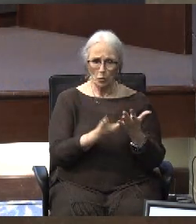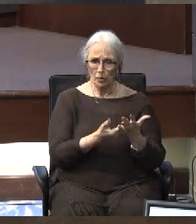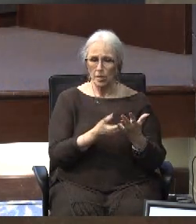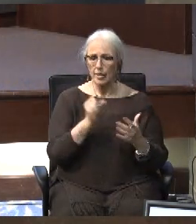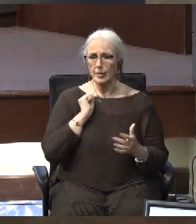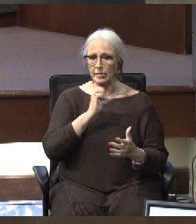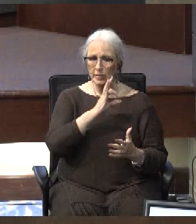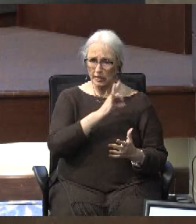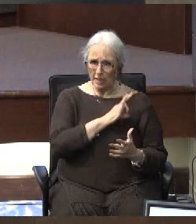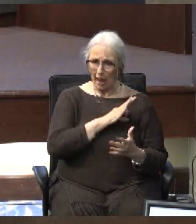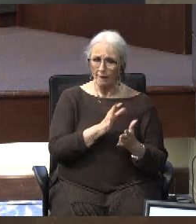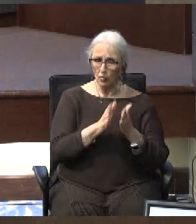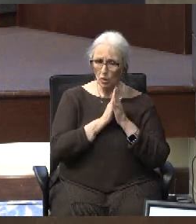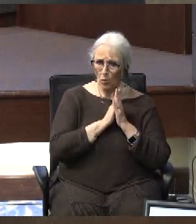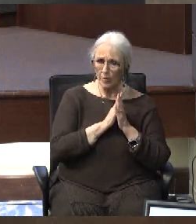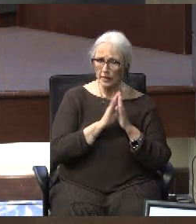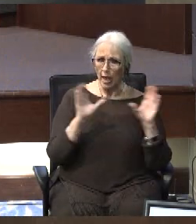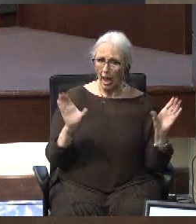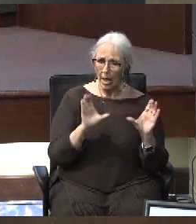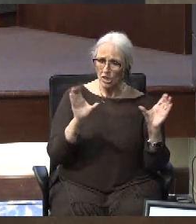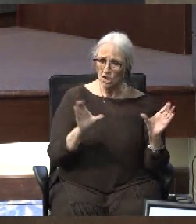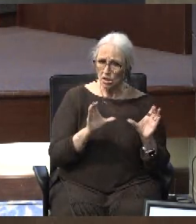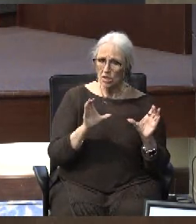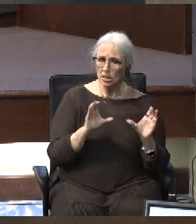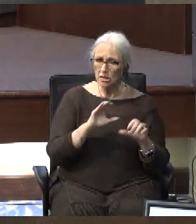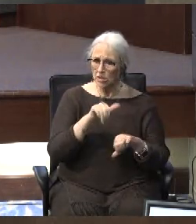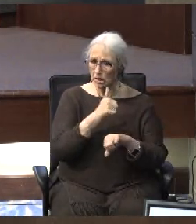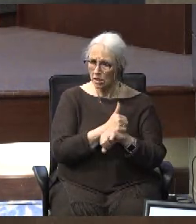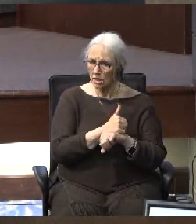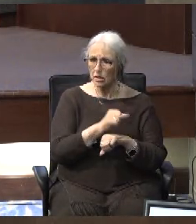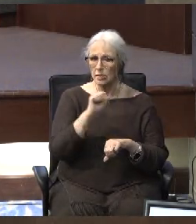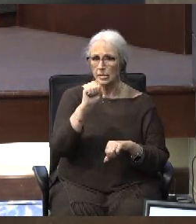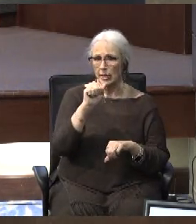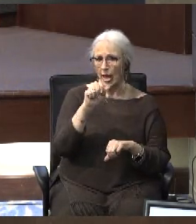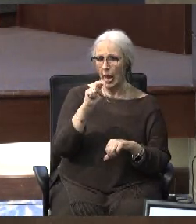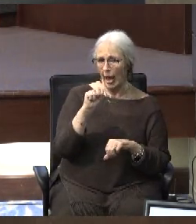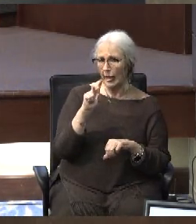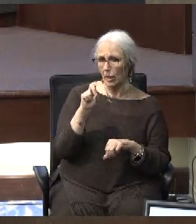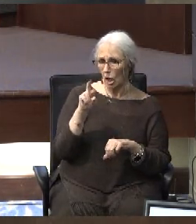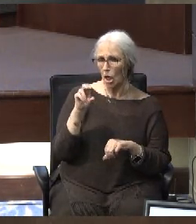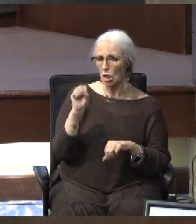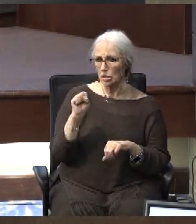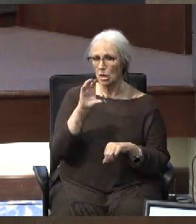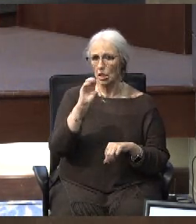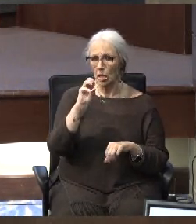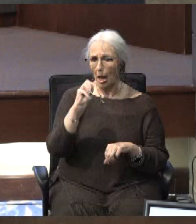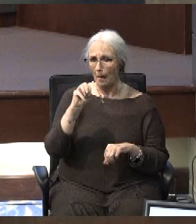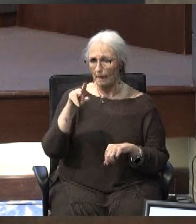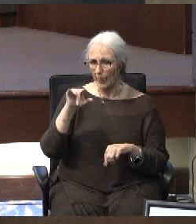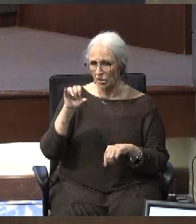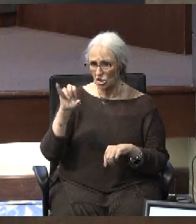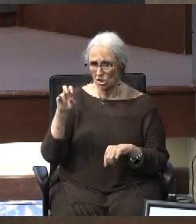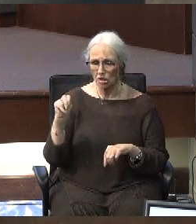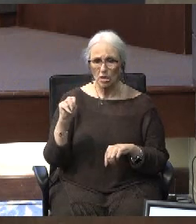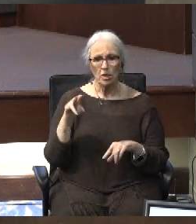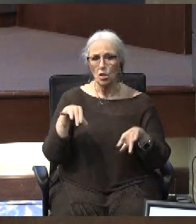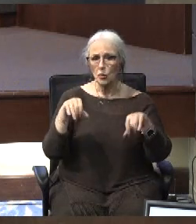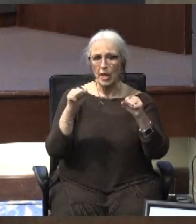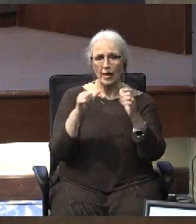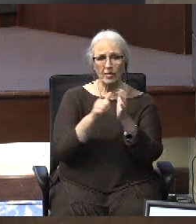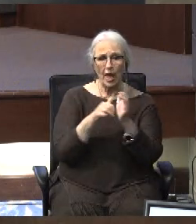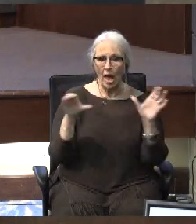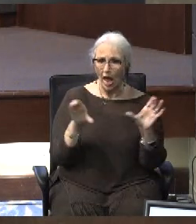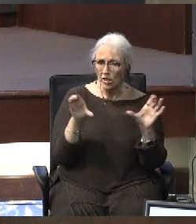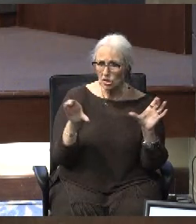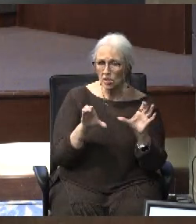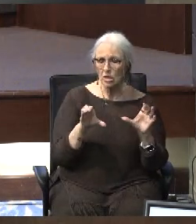requesting action to be taken and the Building and Standards Commission doesn't take that action. That would be something